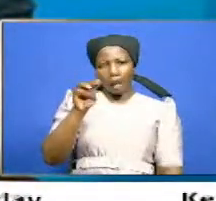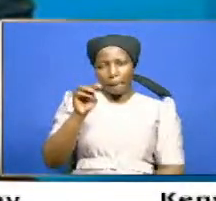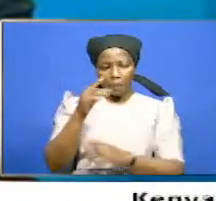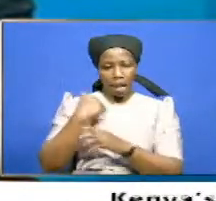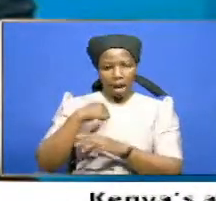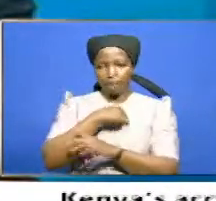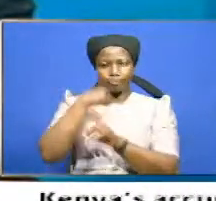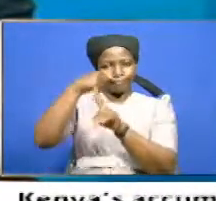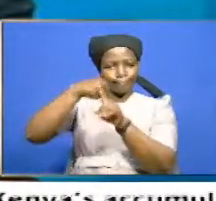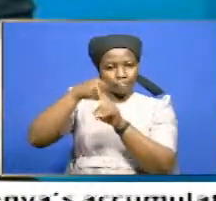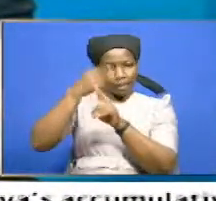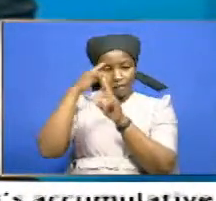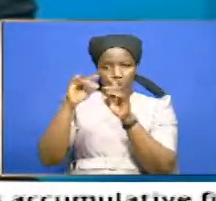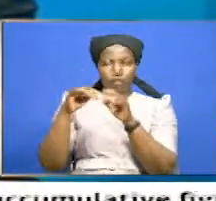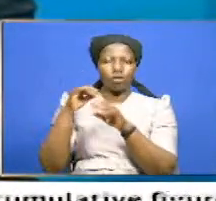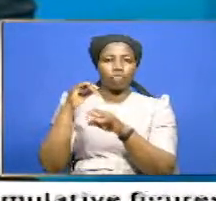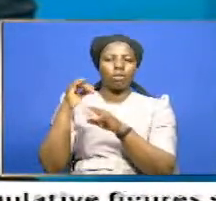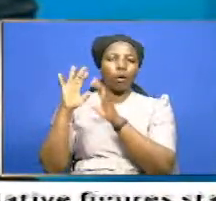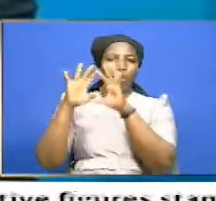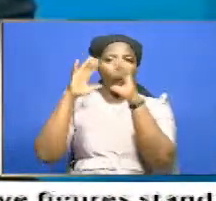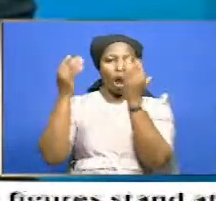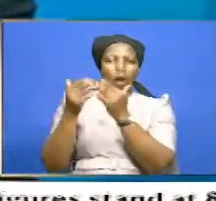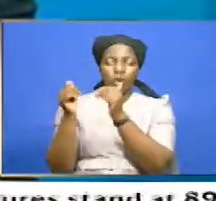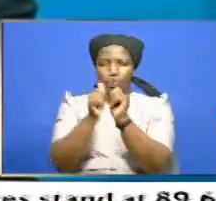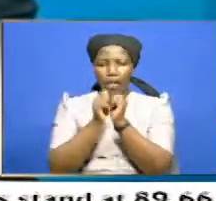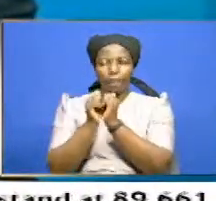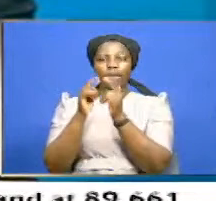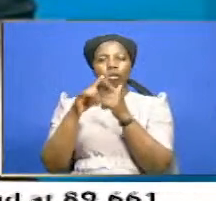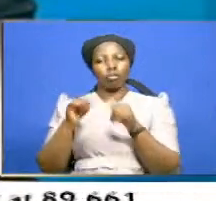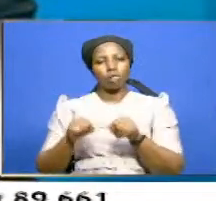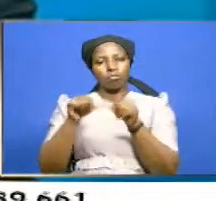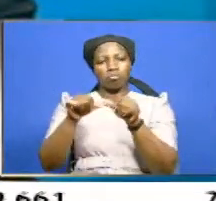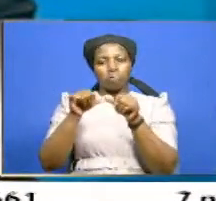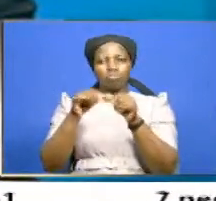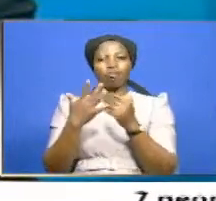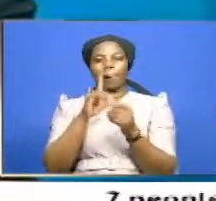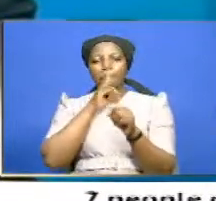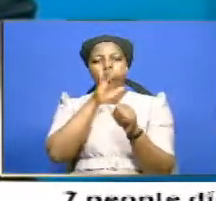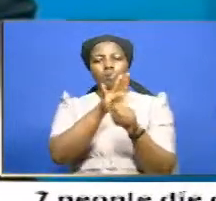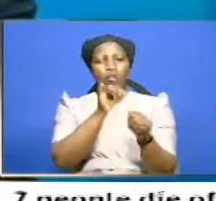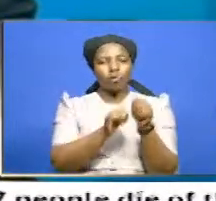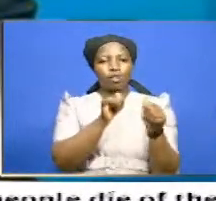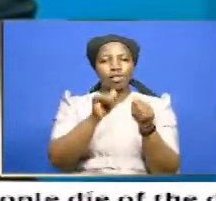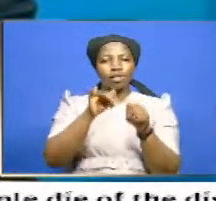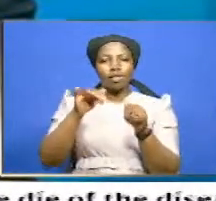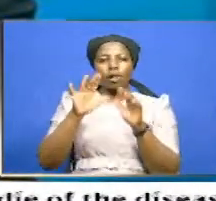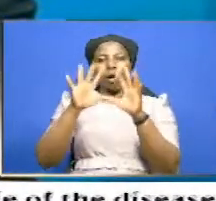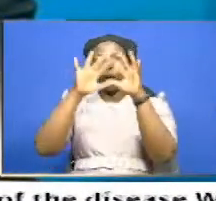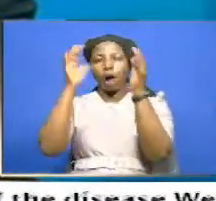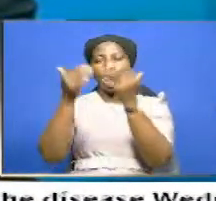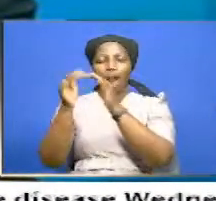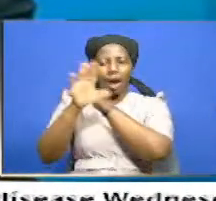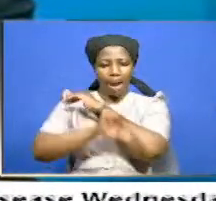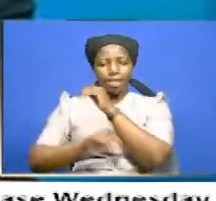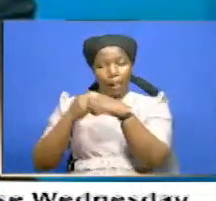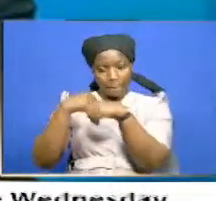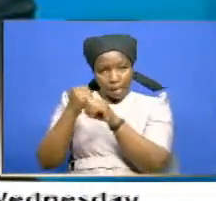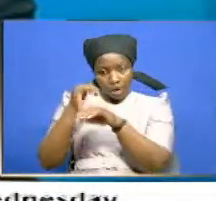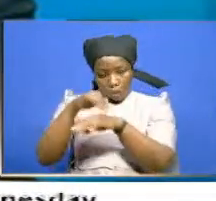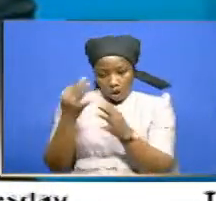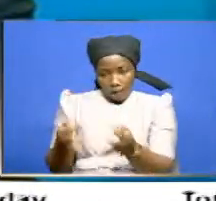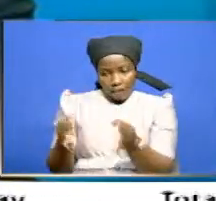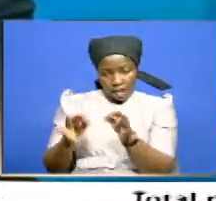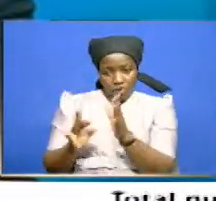to continue. So the commitments that developed countries made on official development aid